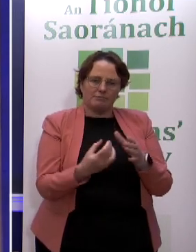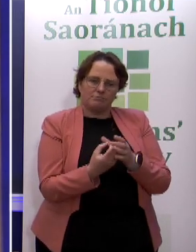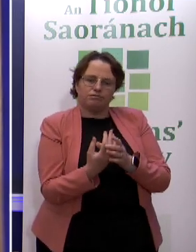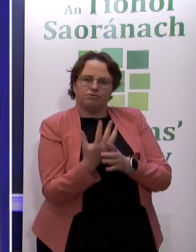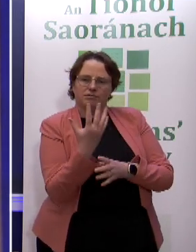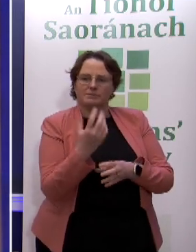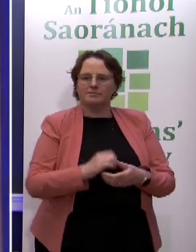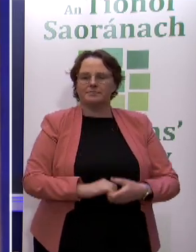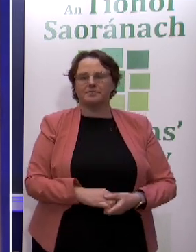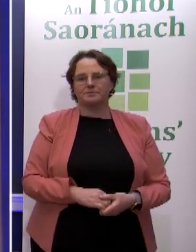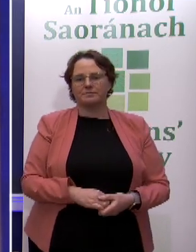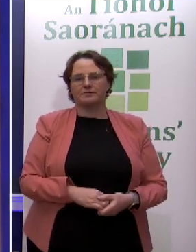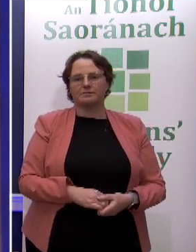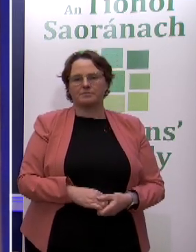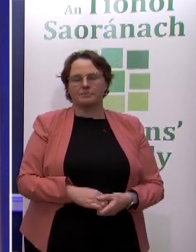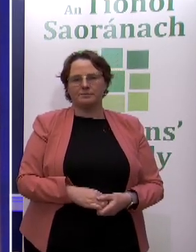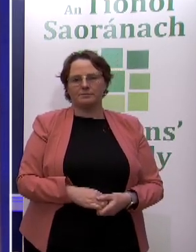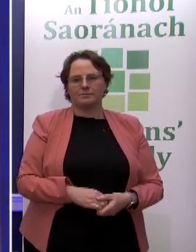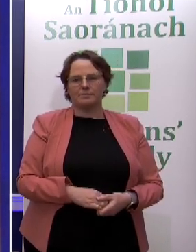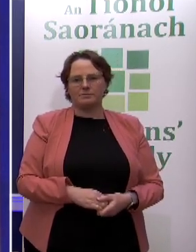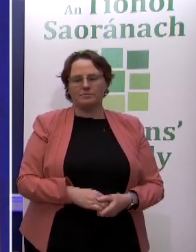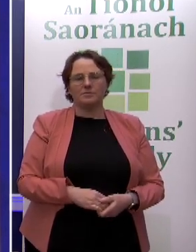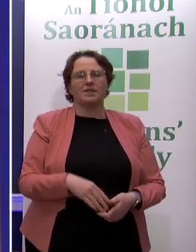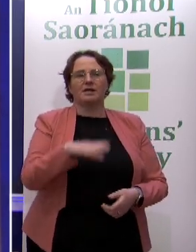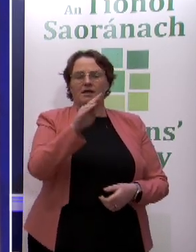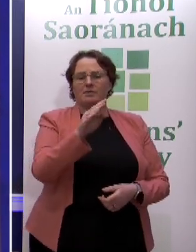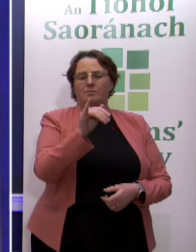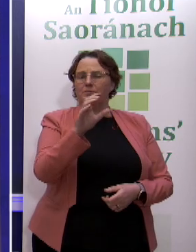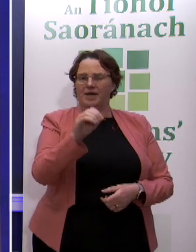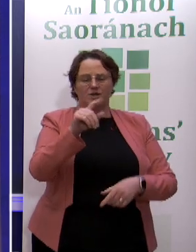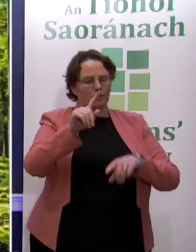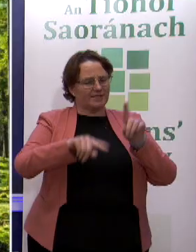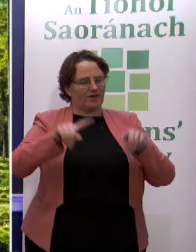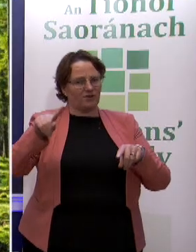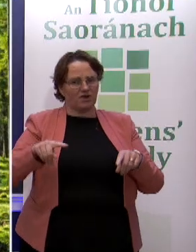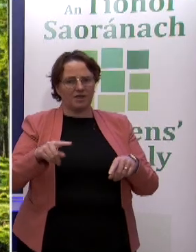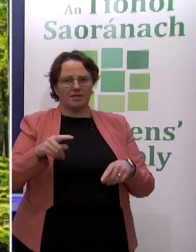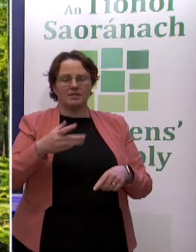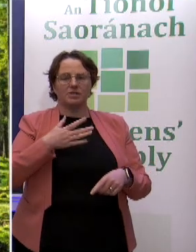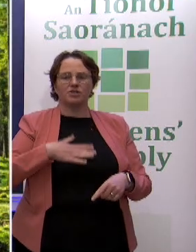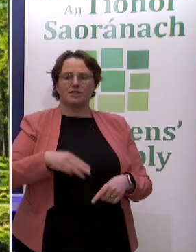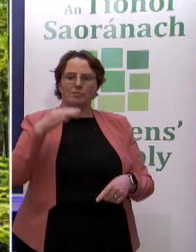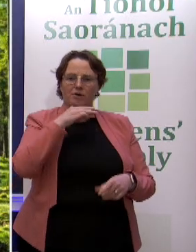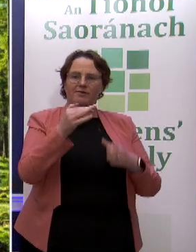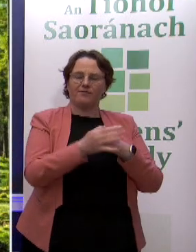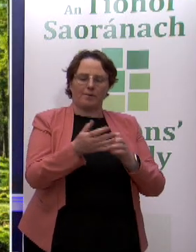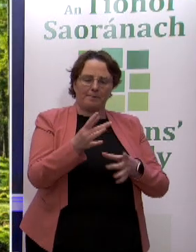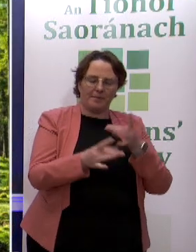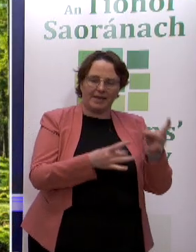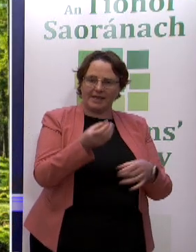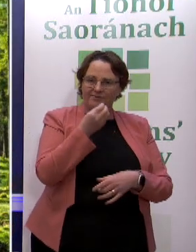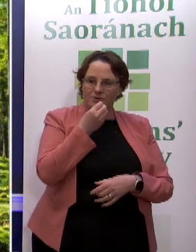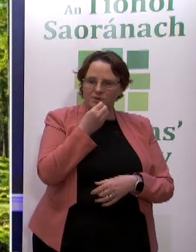And in fact, biodiversity isn't just important for producing food,